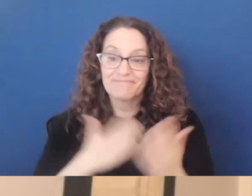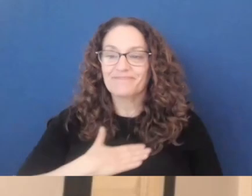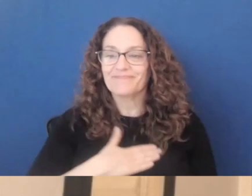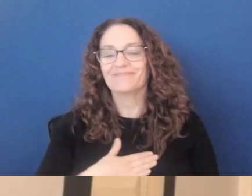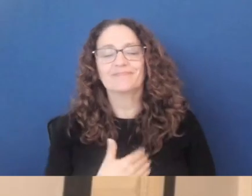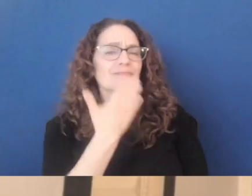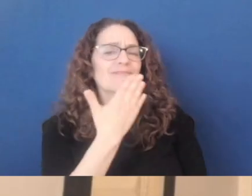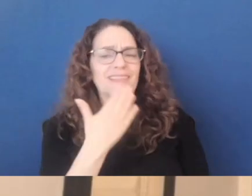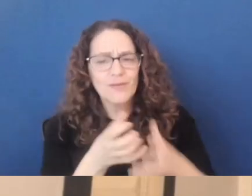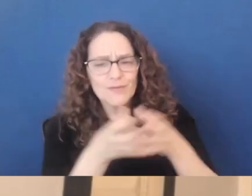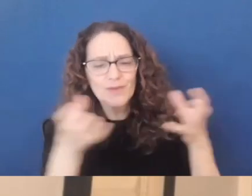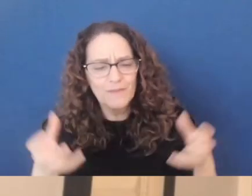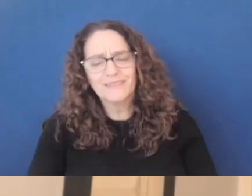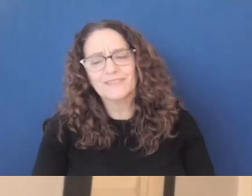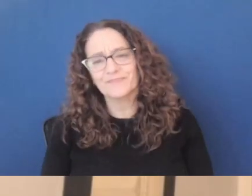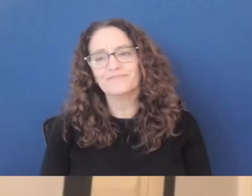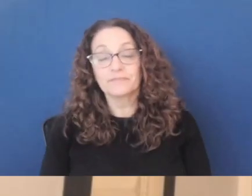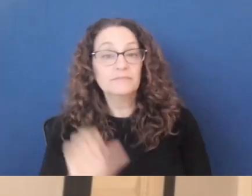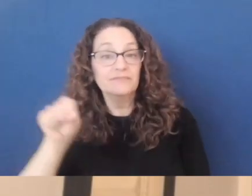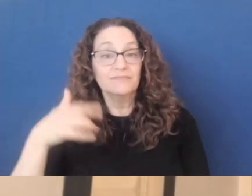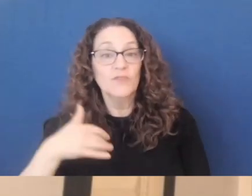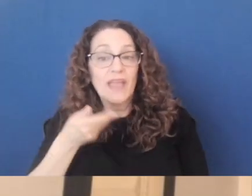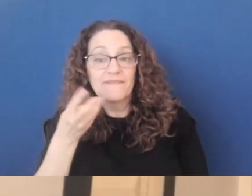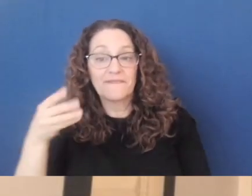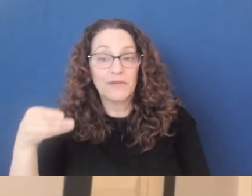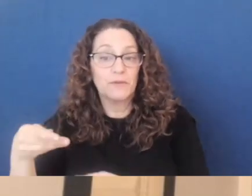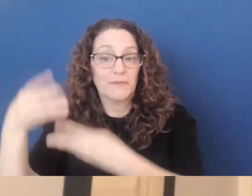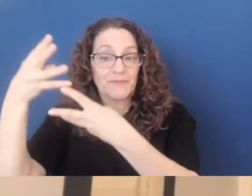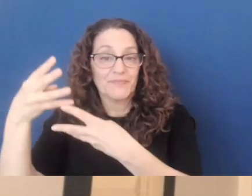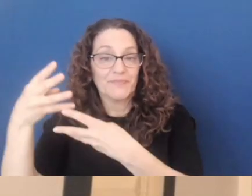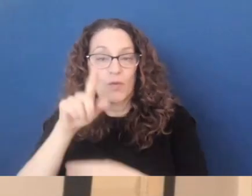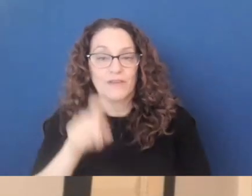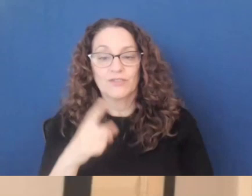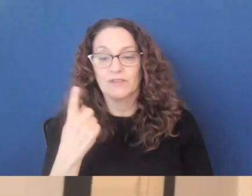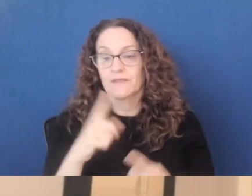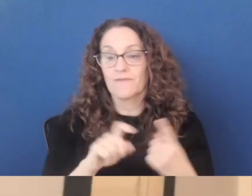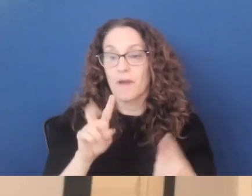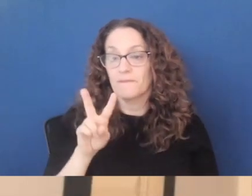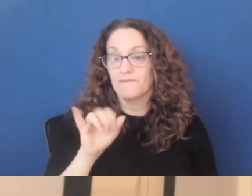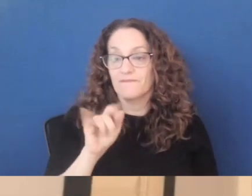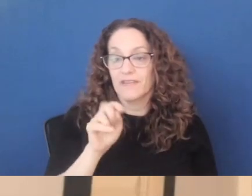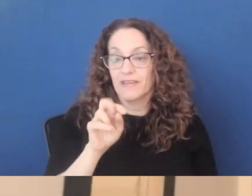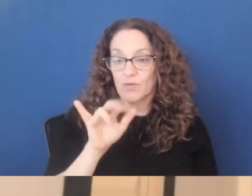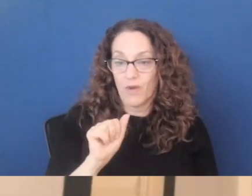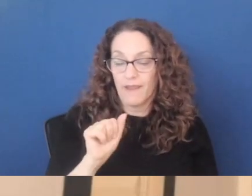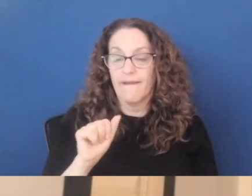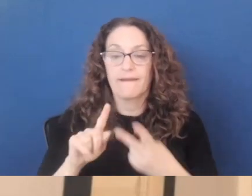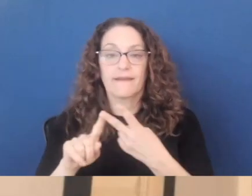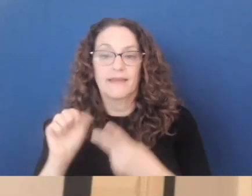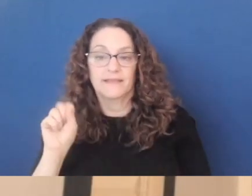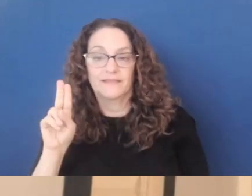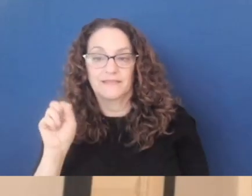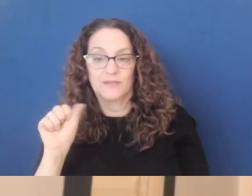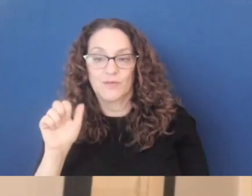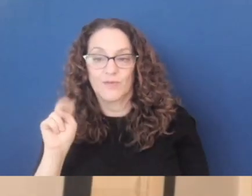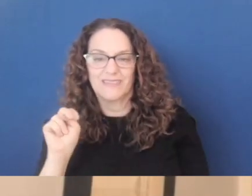much. Yeah, we do have a couple of questions that came in, one from Victoria, one from Susan, and they're very